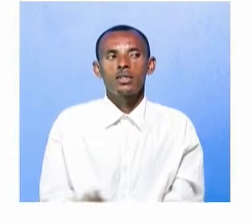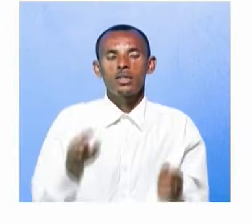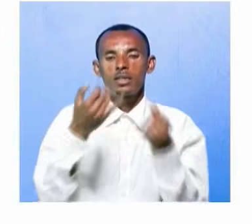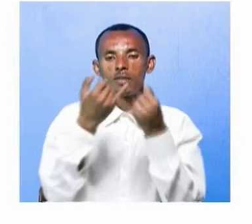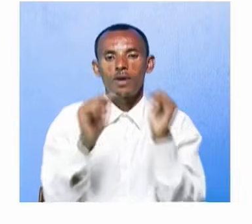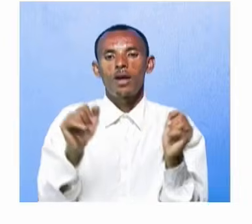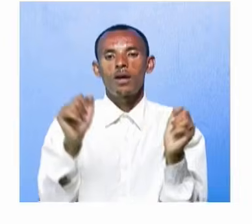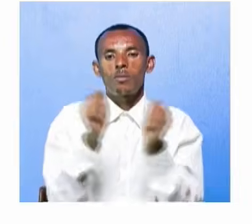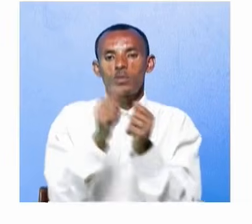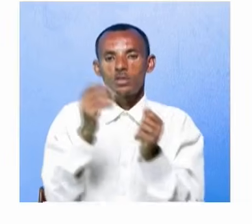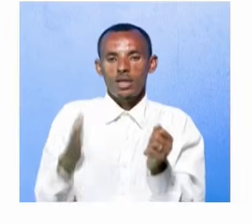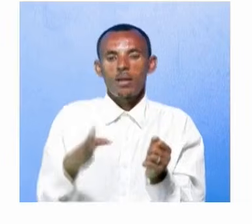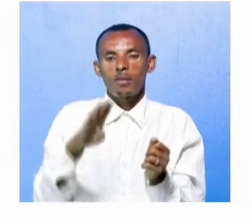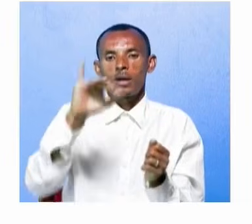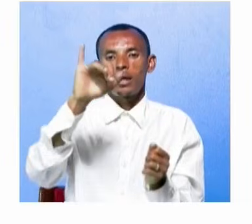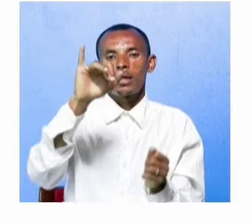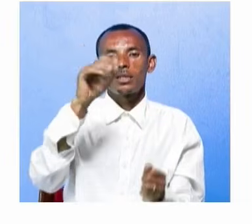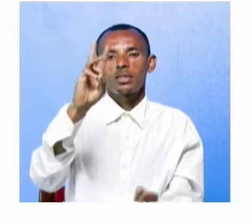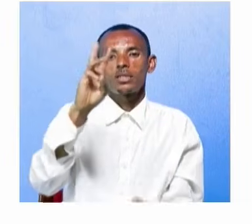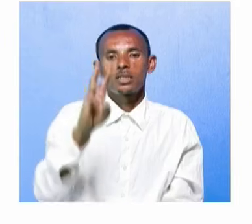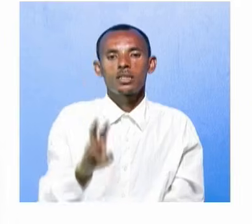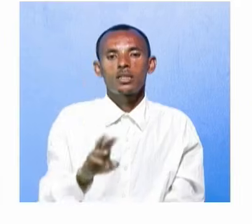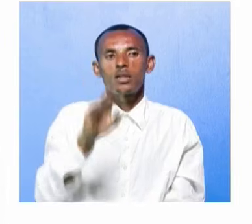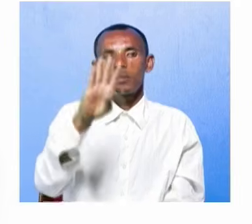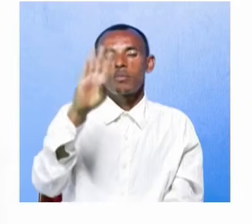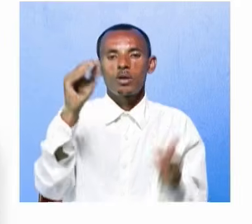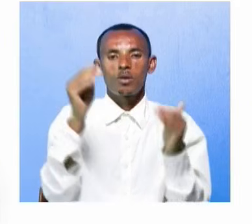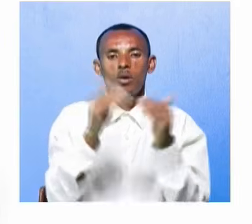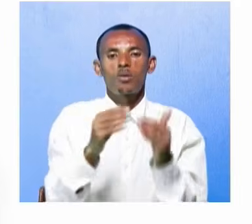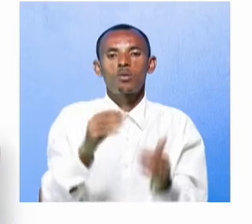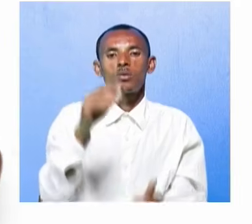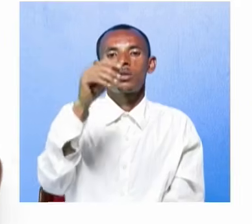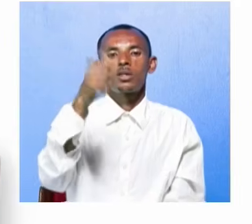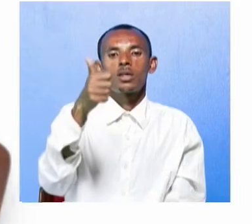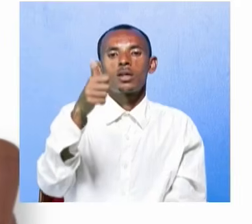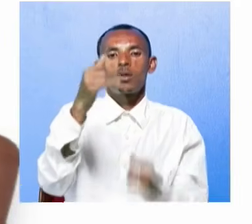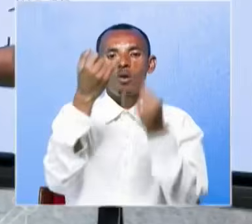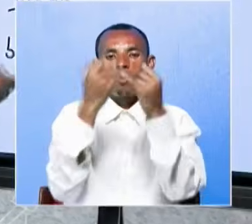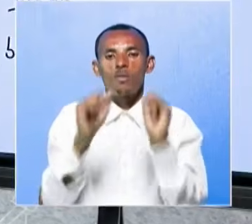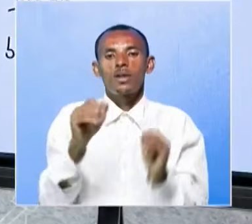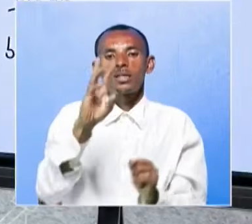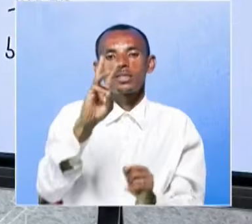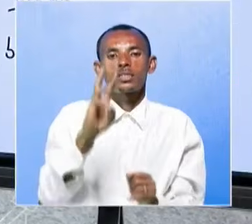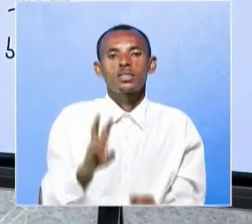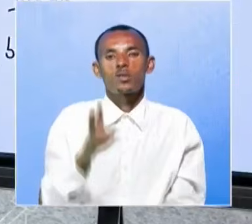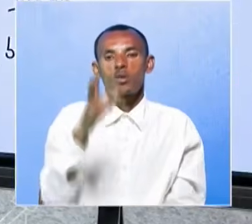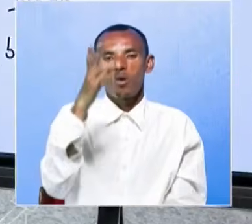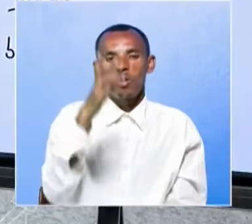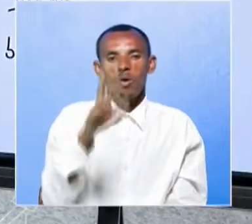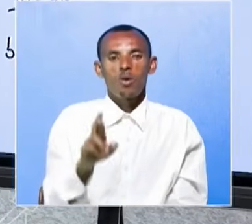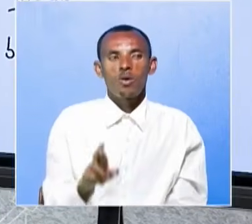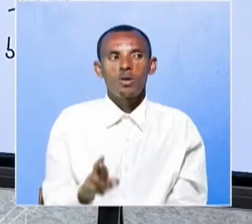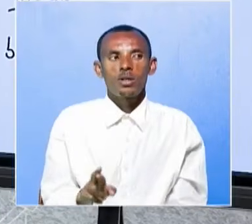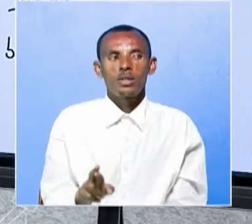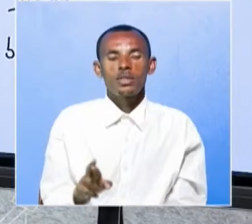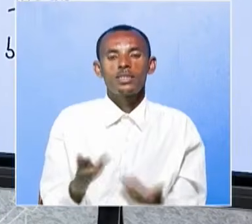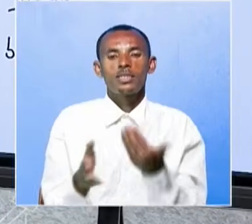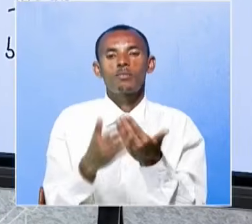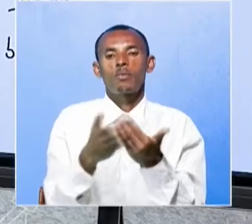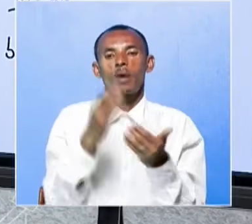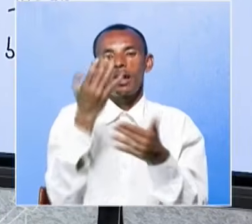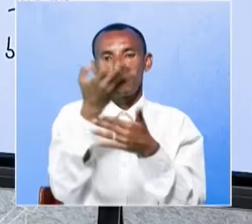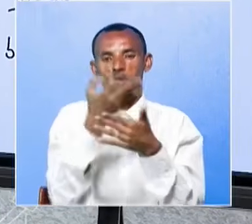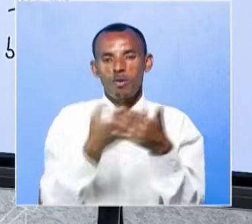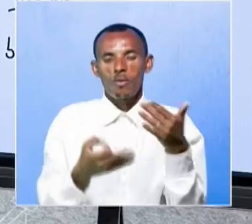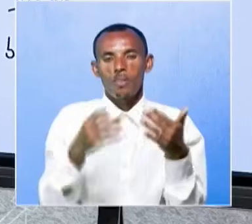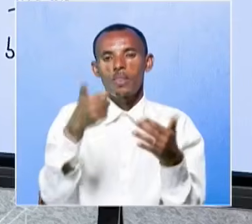sides by 6, then b becomes 10 over 6, or the simplified form of